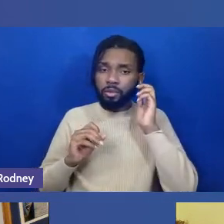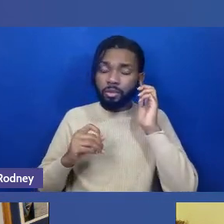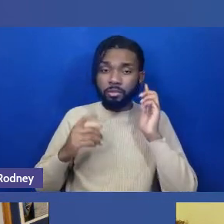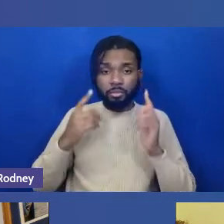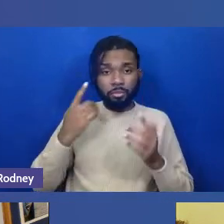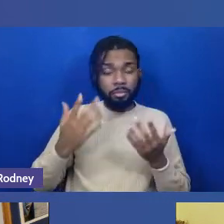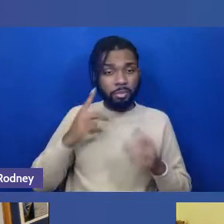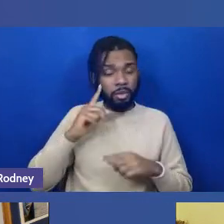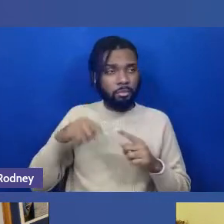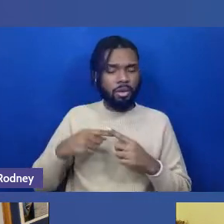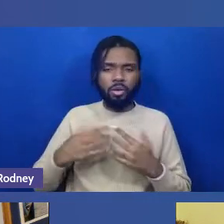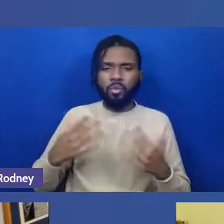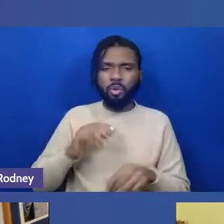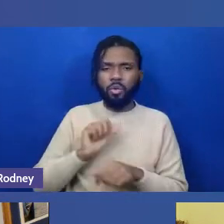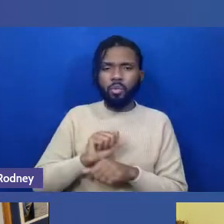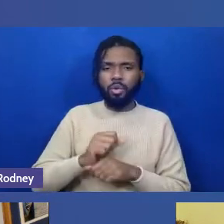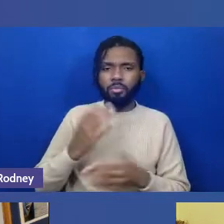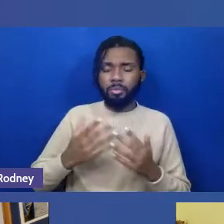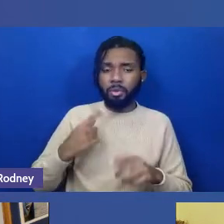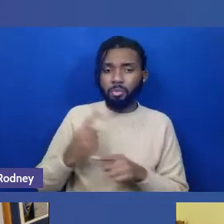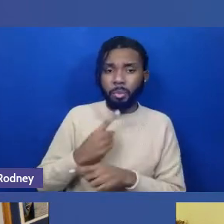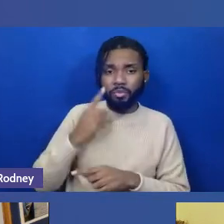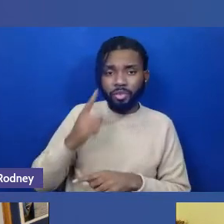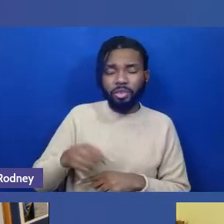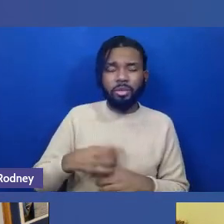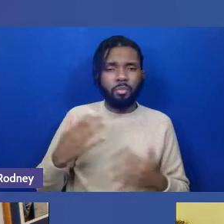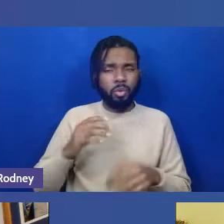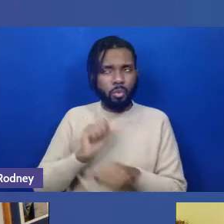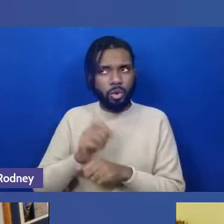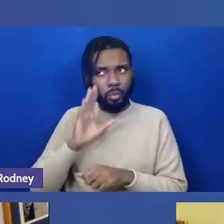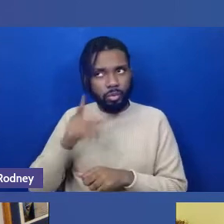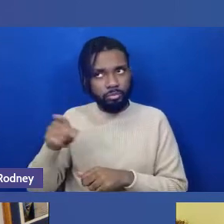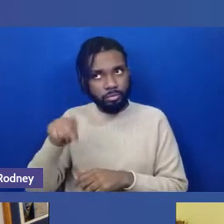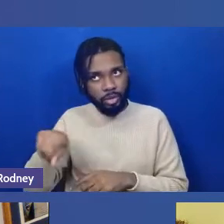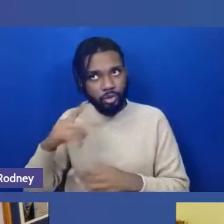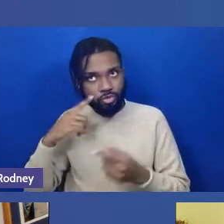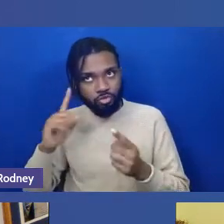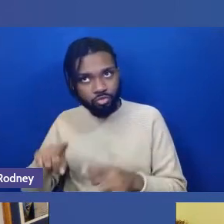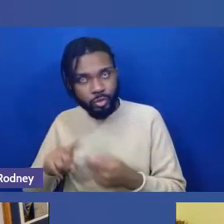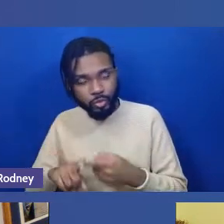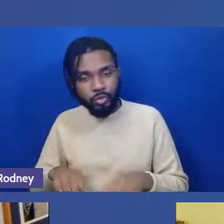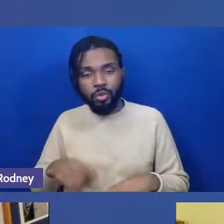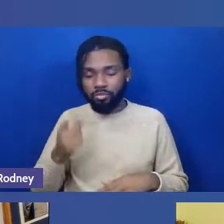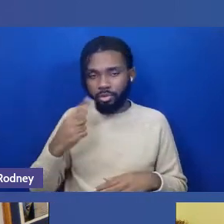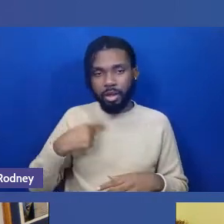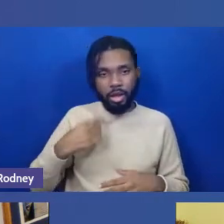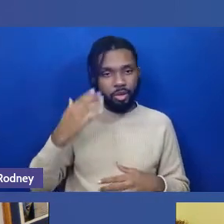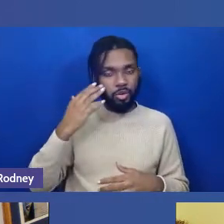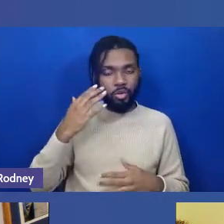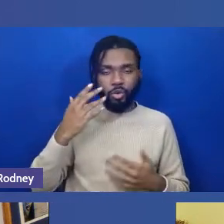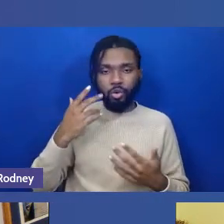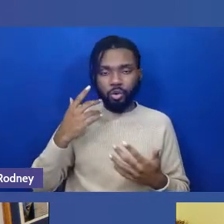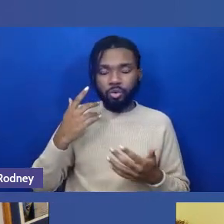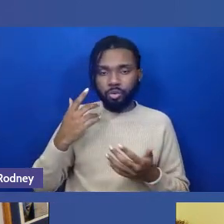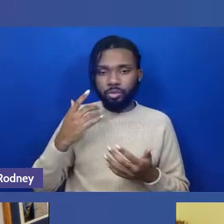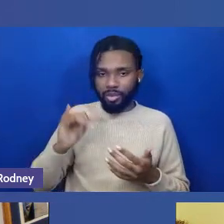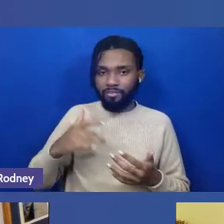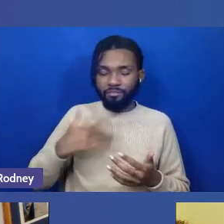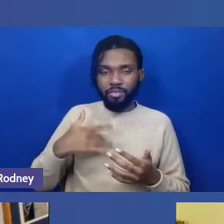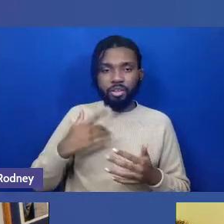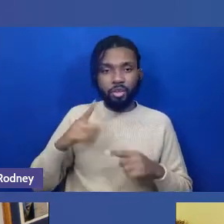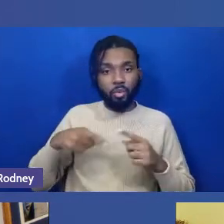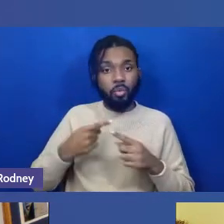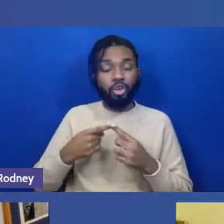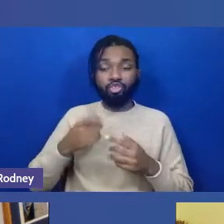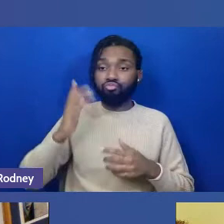be appropriate for them. What are they really going to agree to? What are they going to do? And I know, believe me, what it feels like to be sitting across from a blank stare when you're talking to somebody about